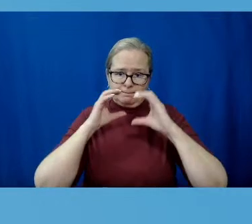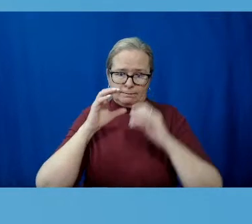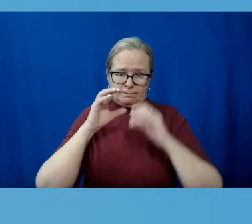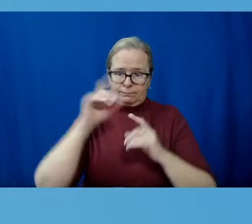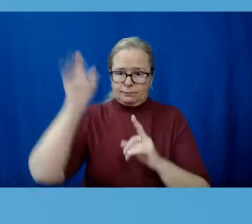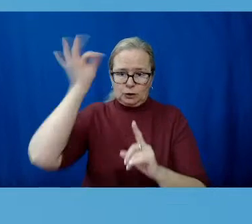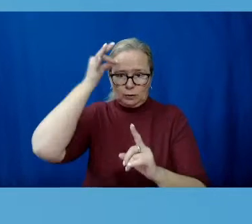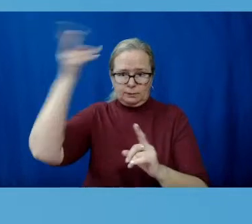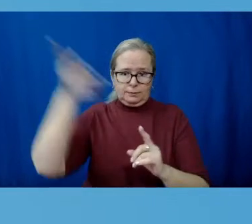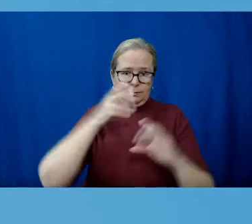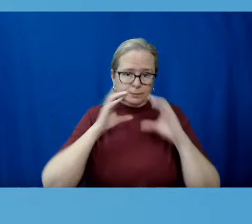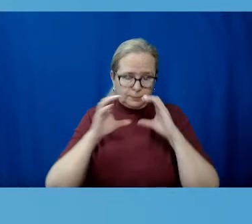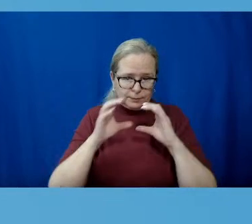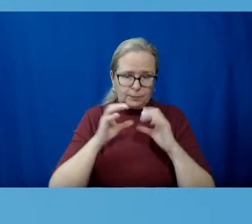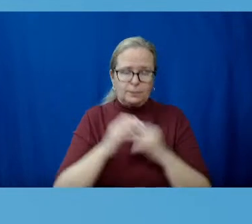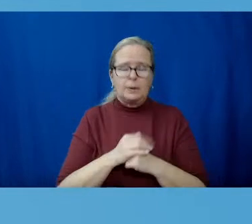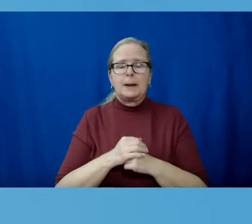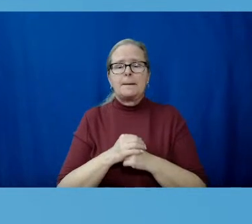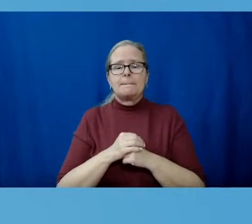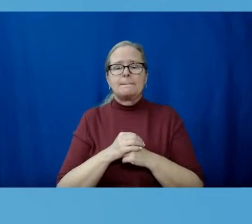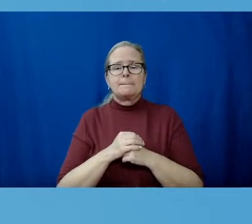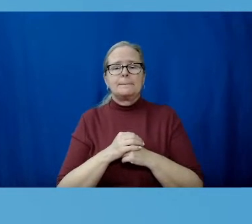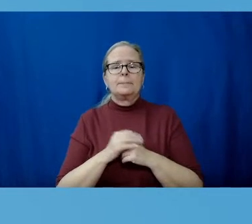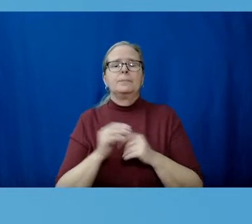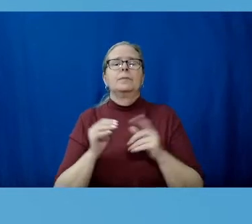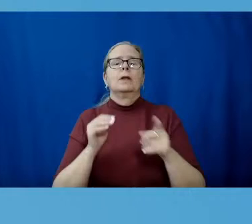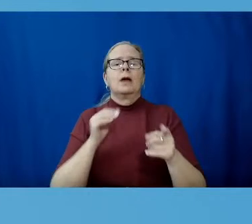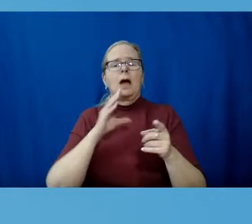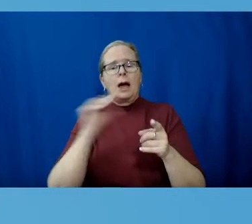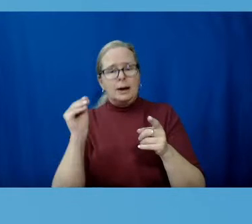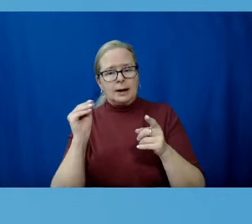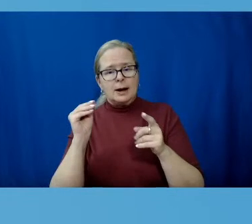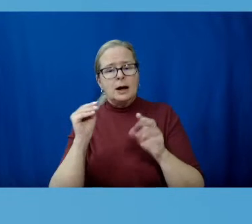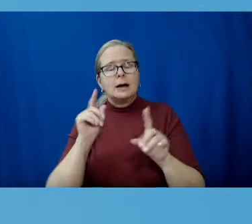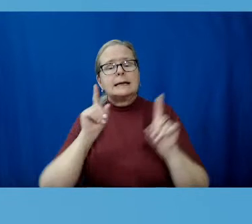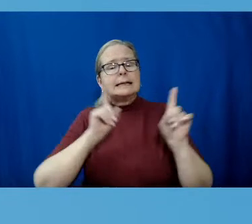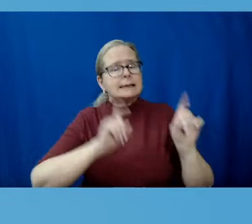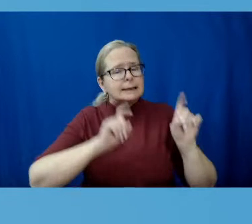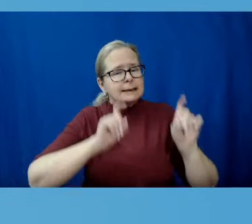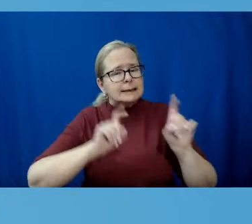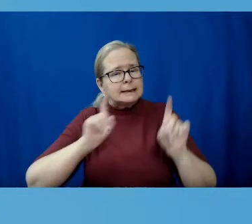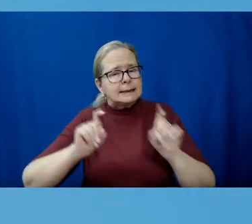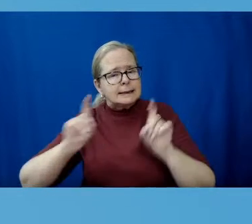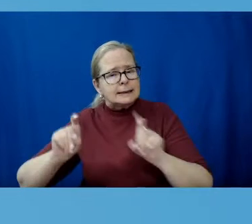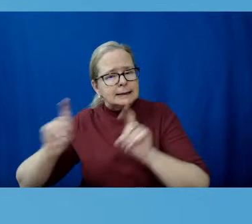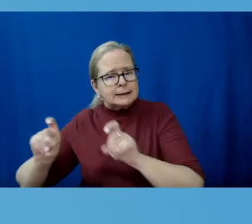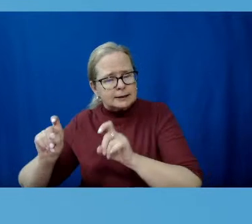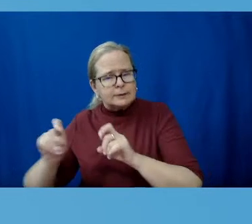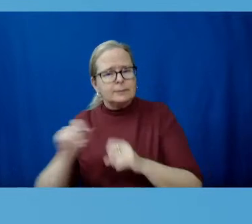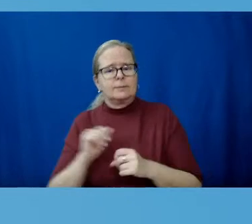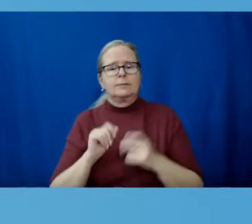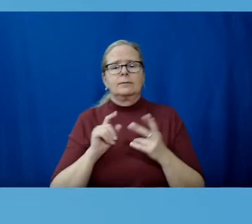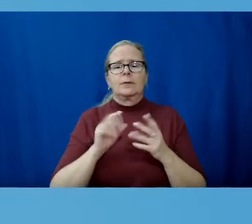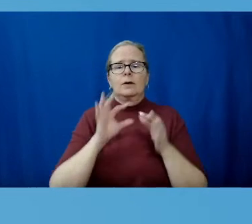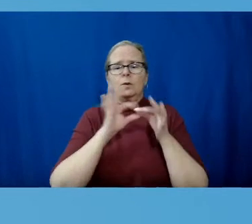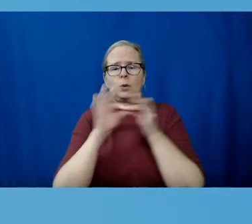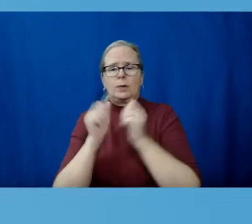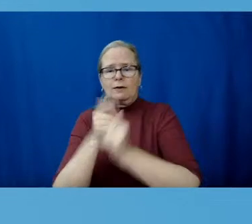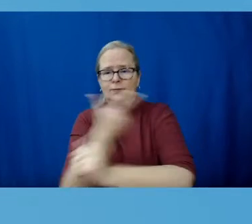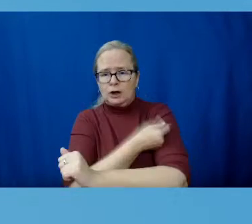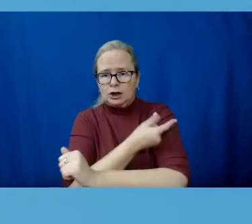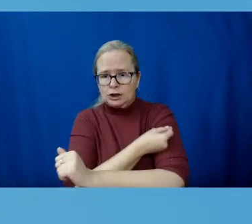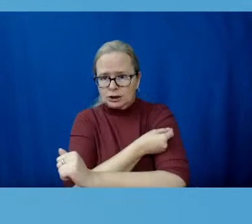have not done, which is why Alberta has been pummeled over the last several ways, much more than the other